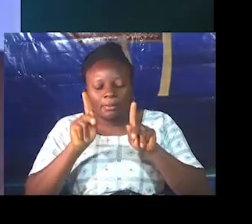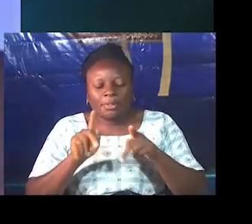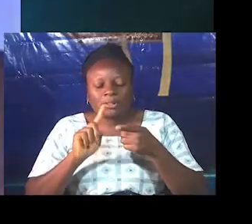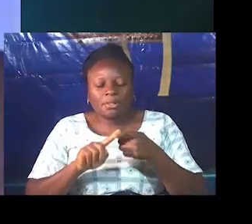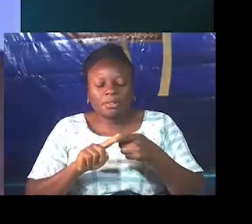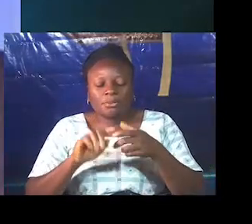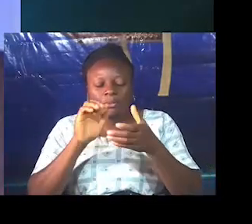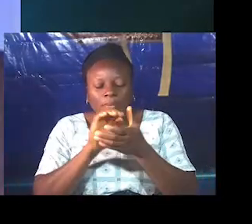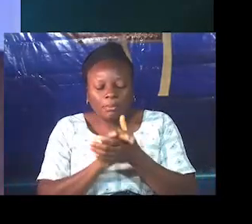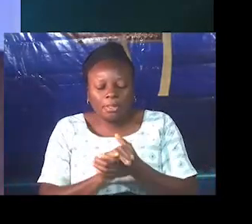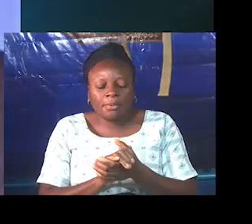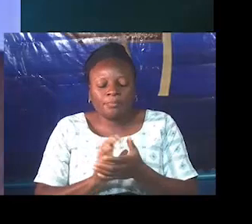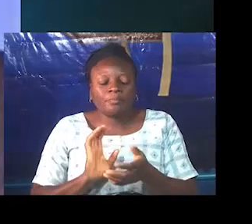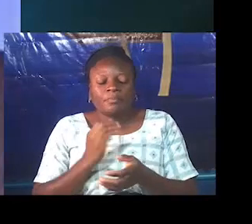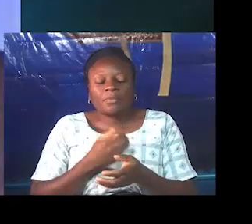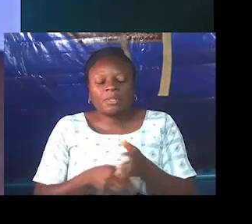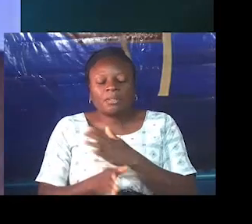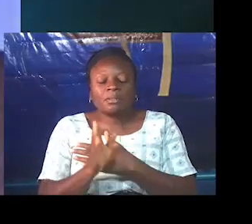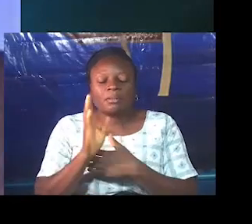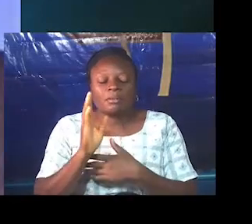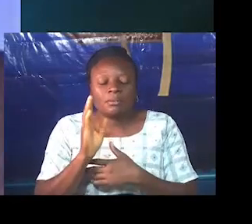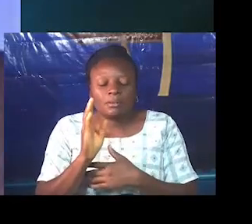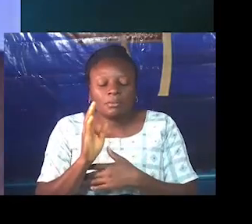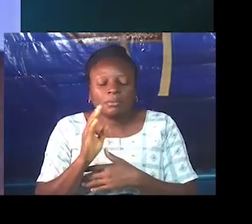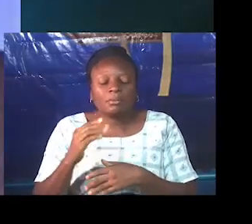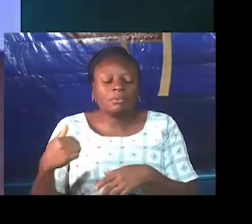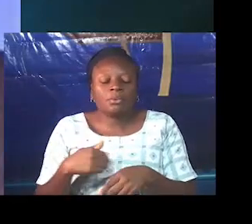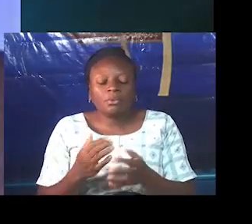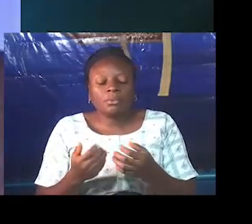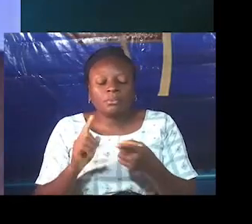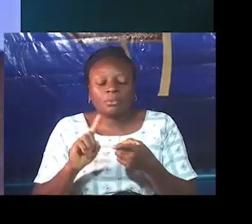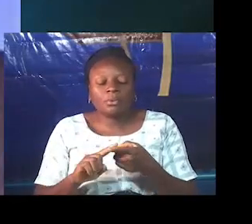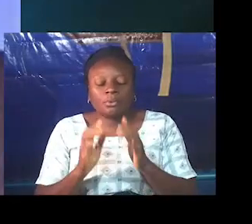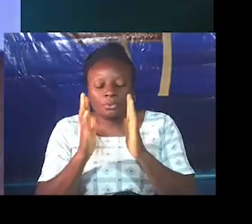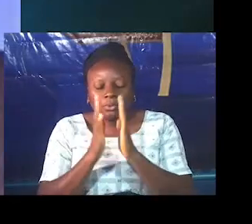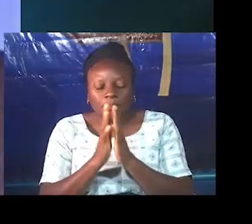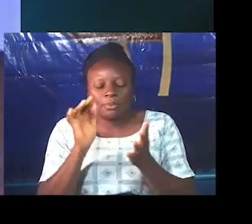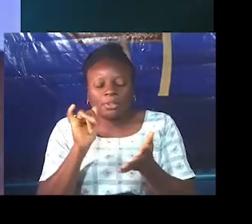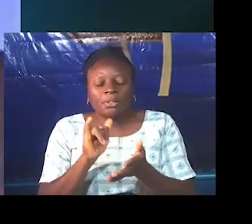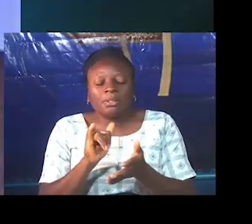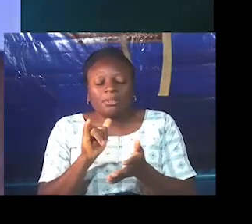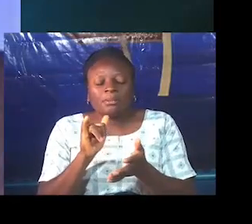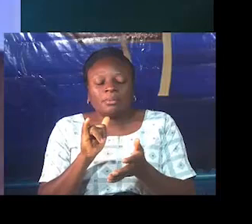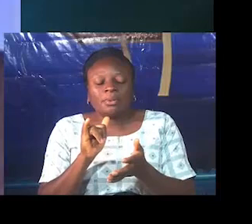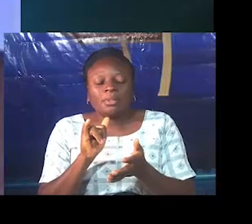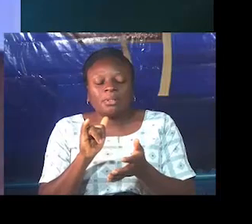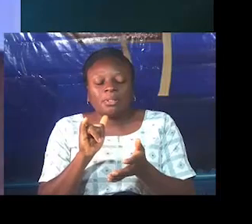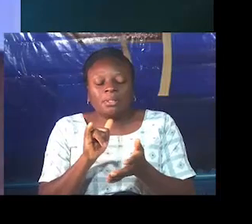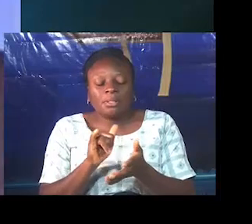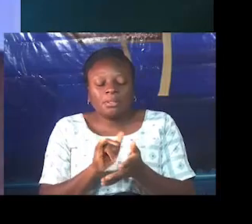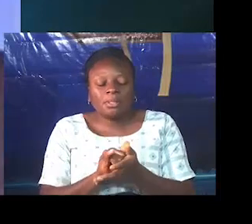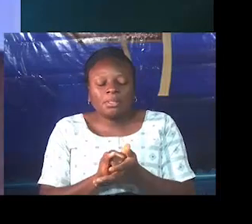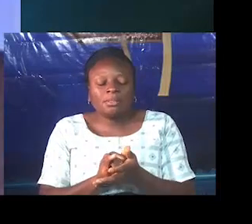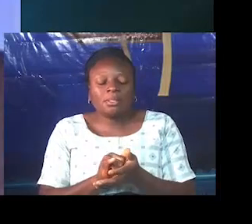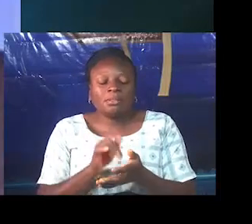Our Father and our God, we want to pray that even today, as we look on the specifics of how to know